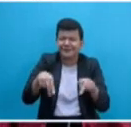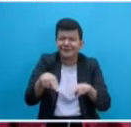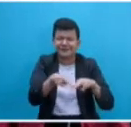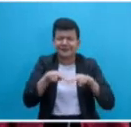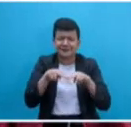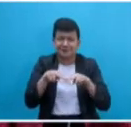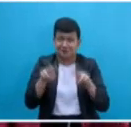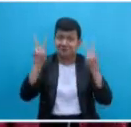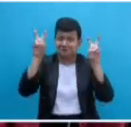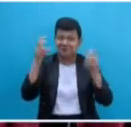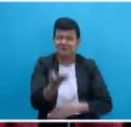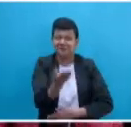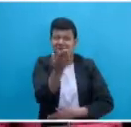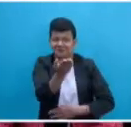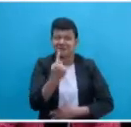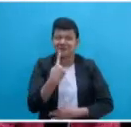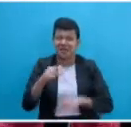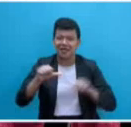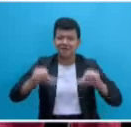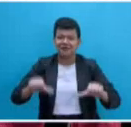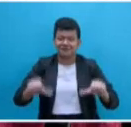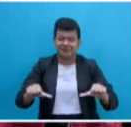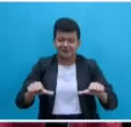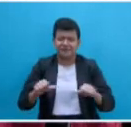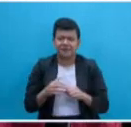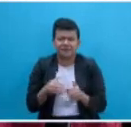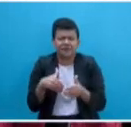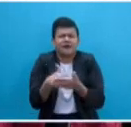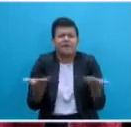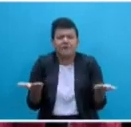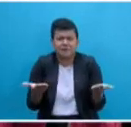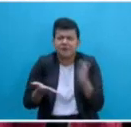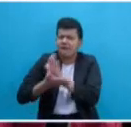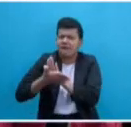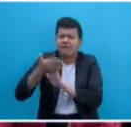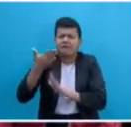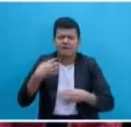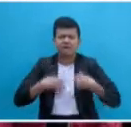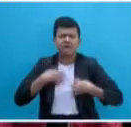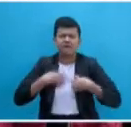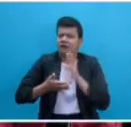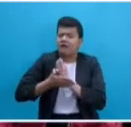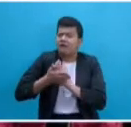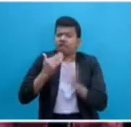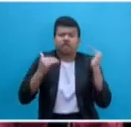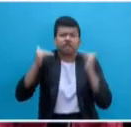Speaker, sir, how have that excitement and higher expectations been manifested in our national